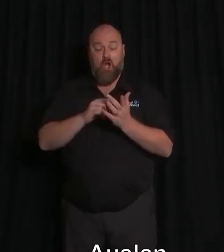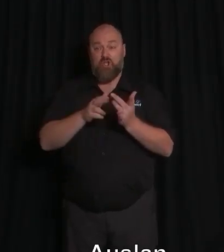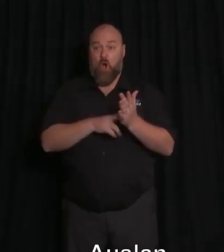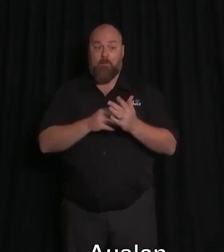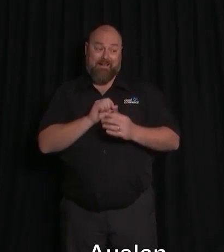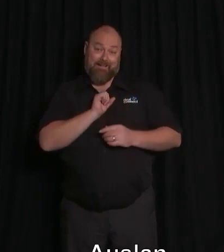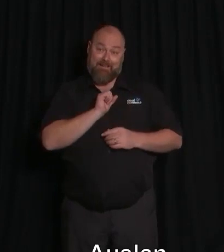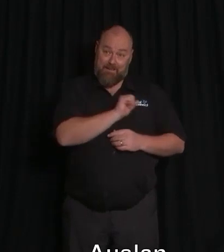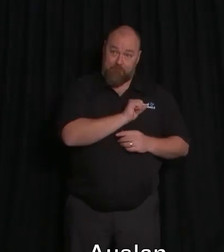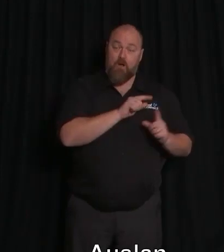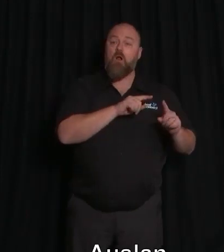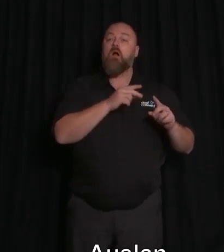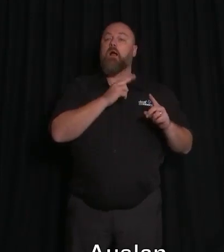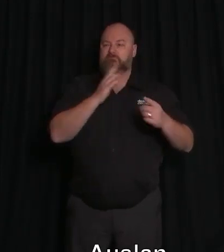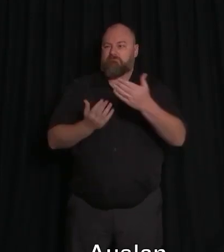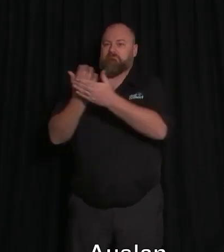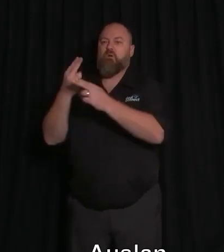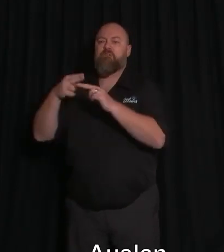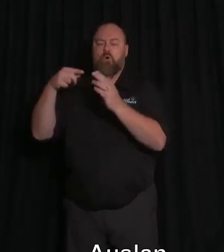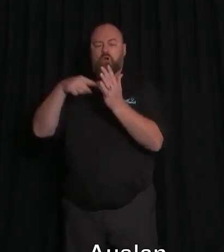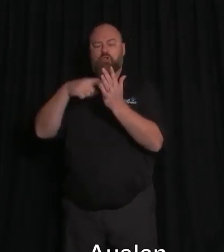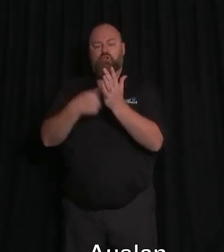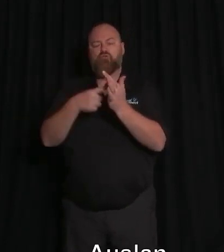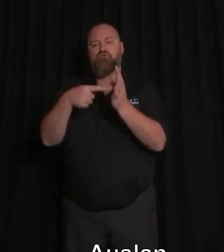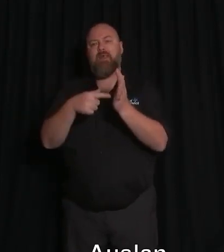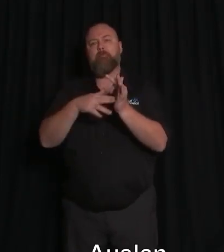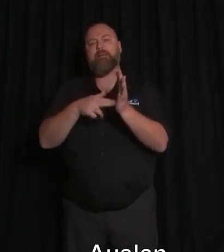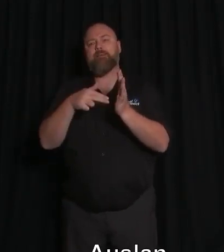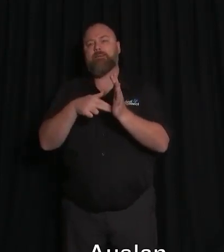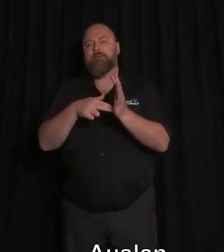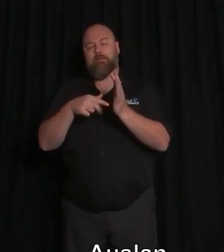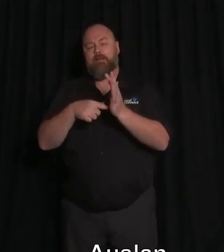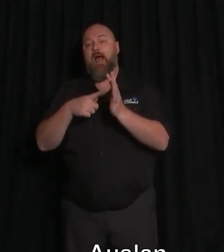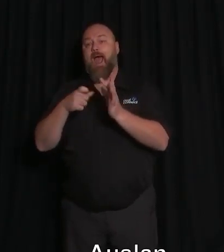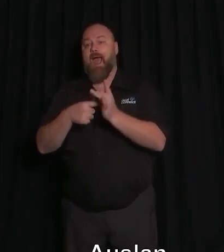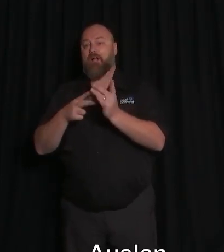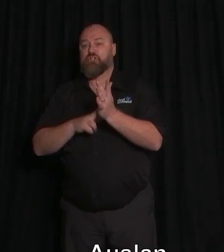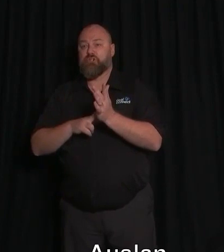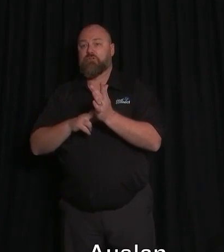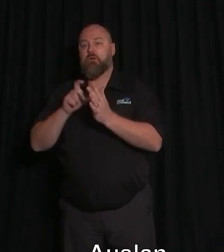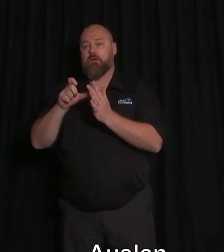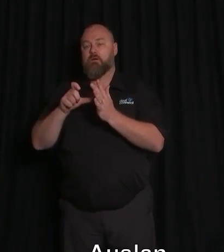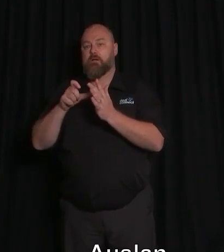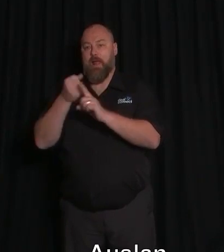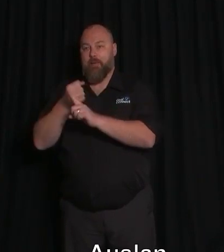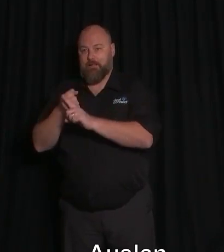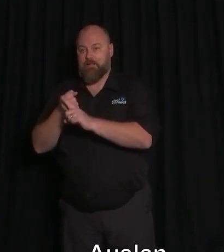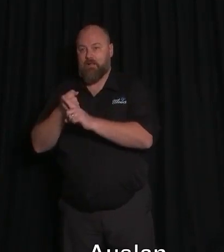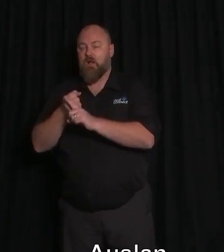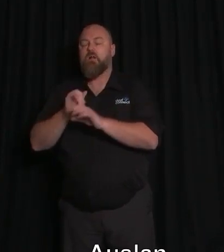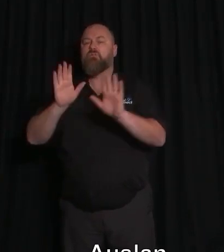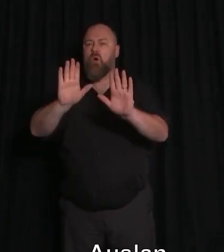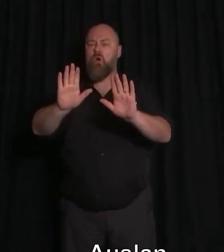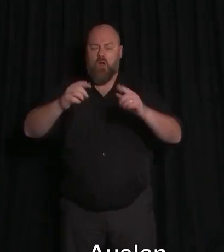the Treatment Action Campaign. And what do we draw from this life story